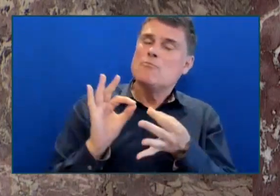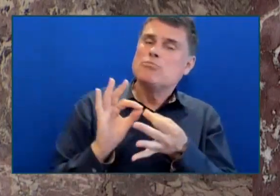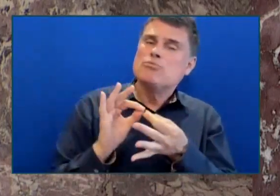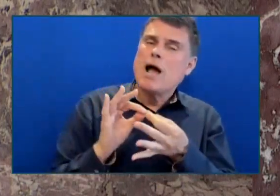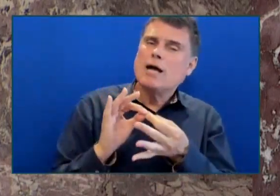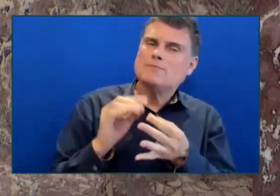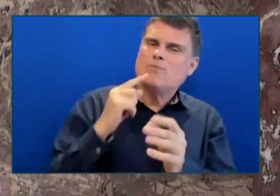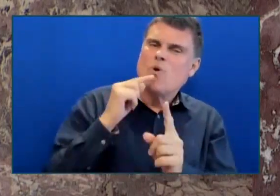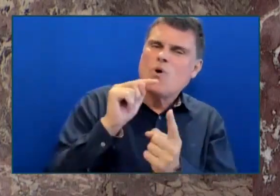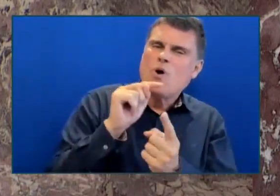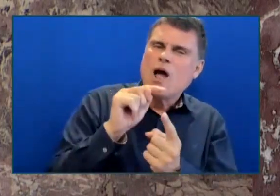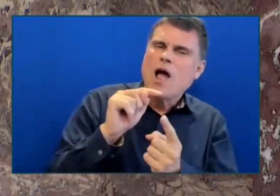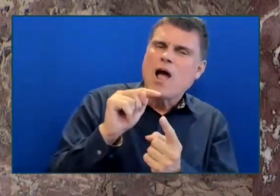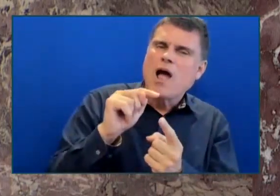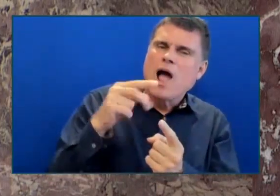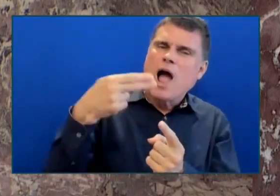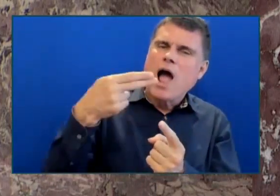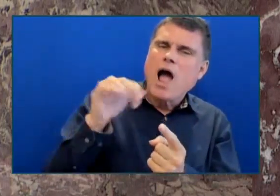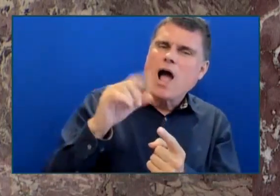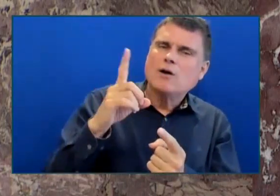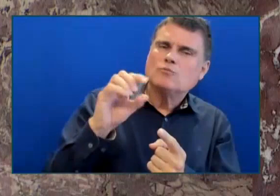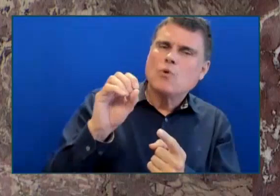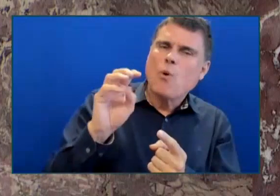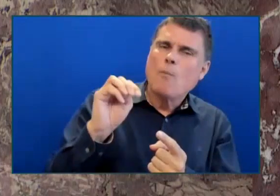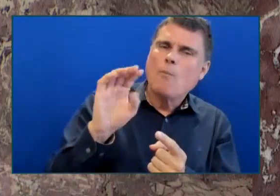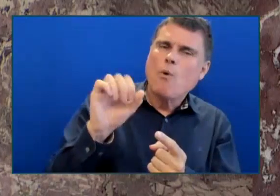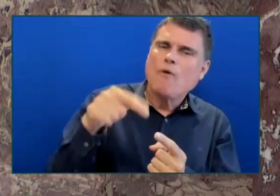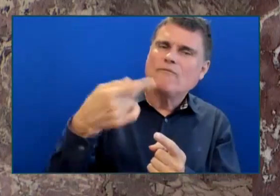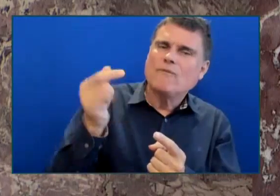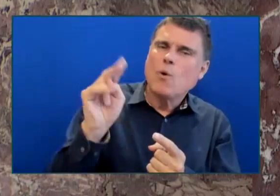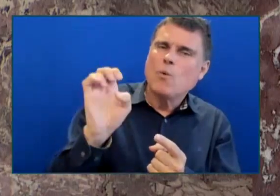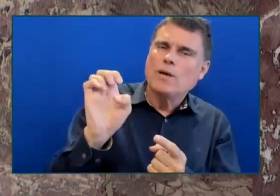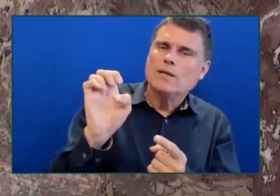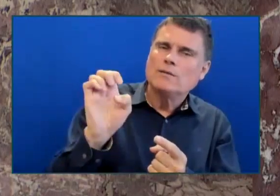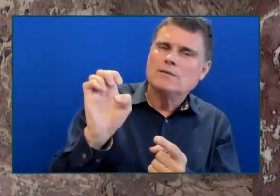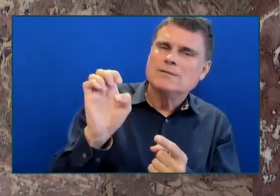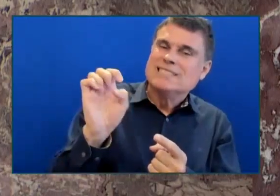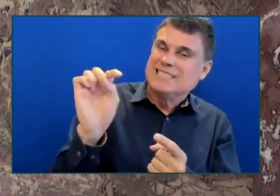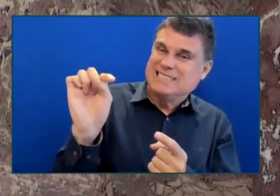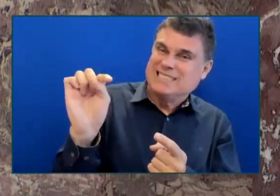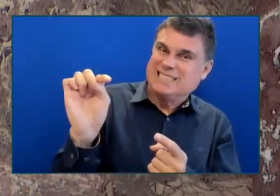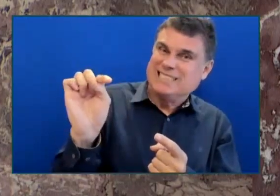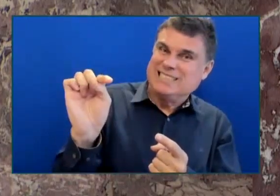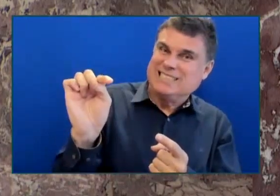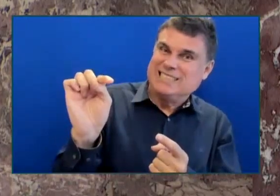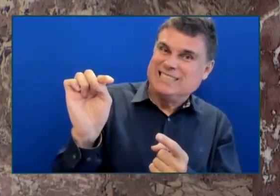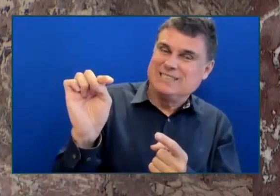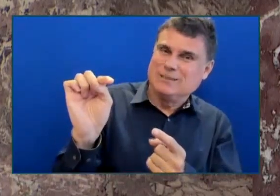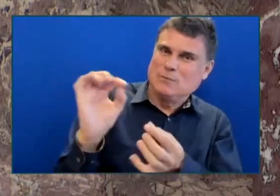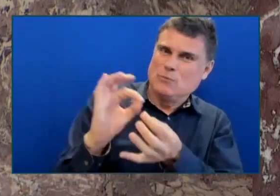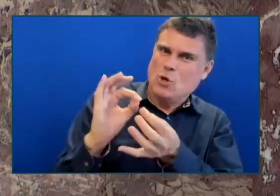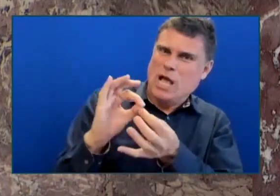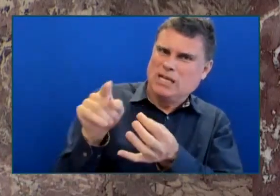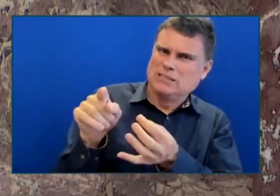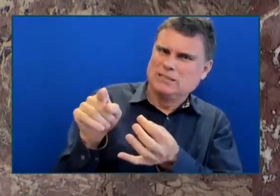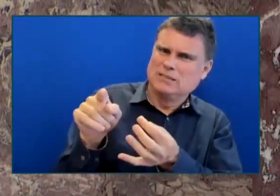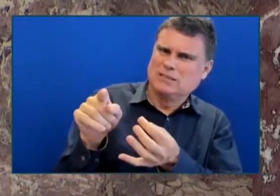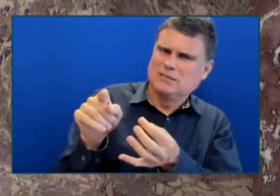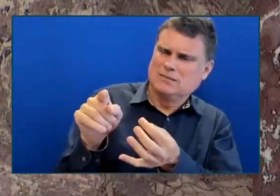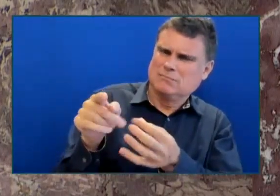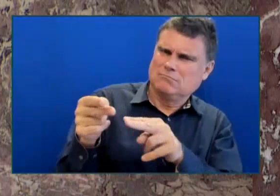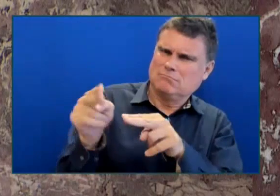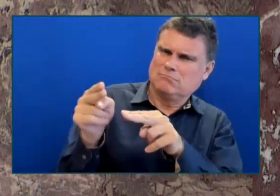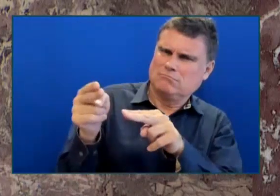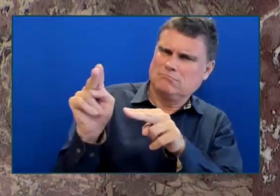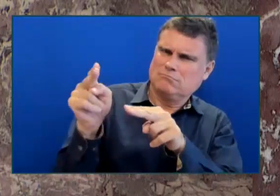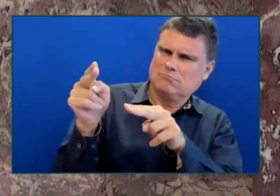has plummeted by an incredible 95%. Diverted safe supply pills that used to